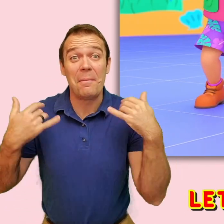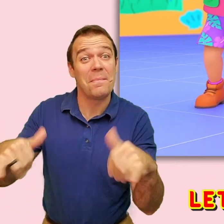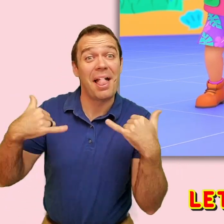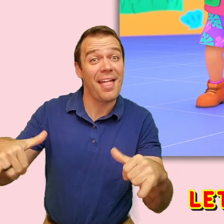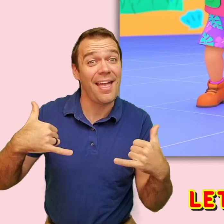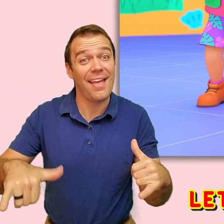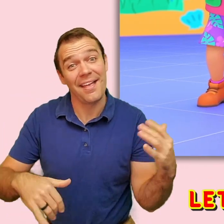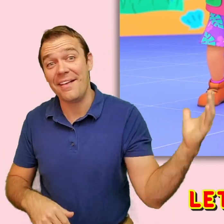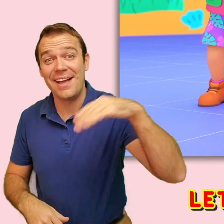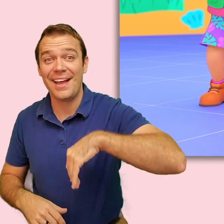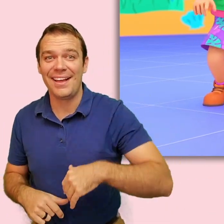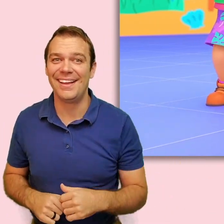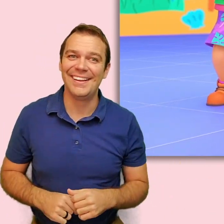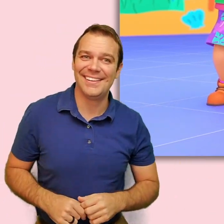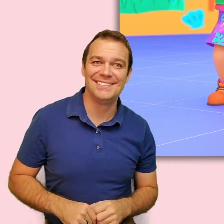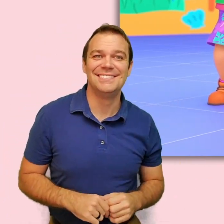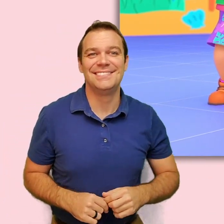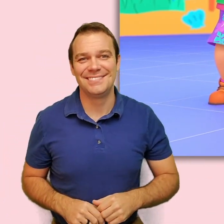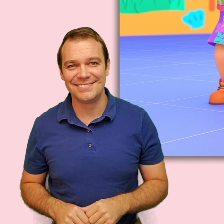Let's go and play with them.